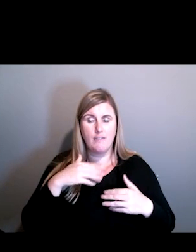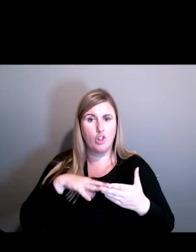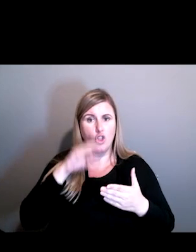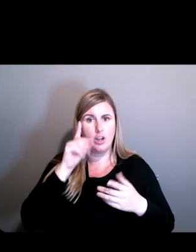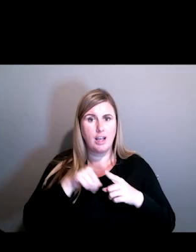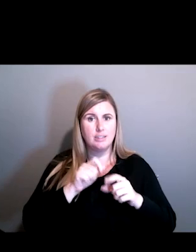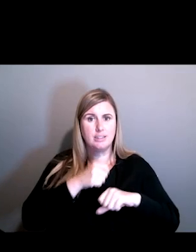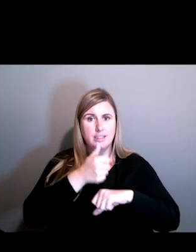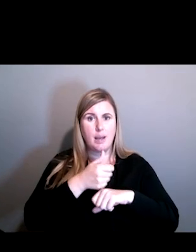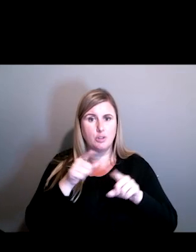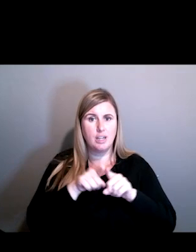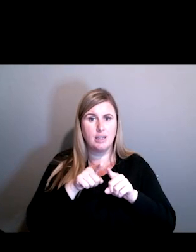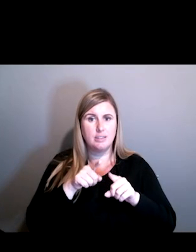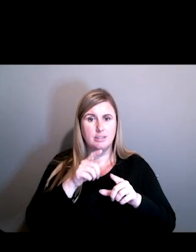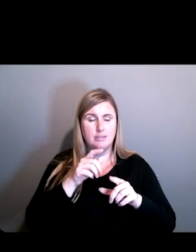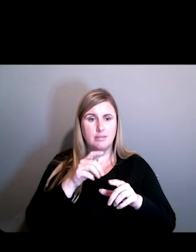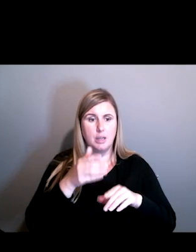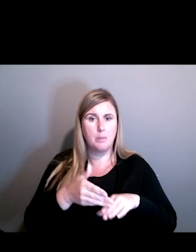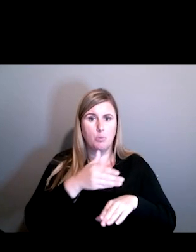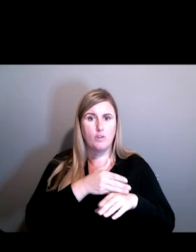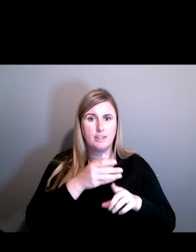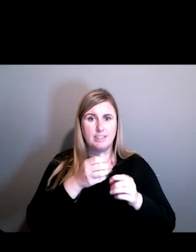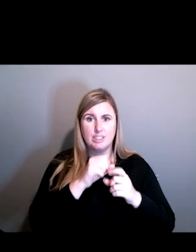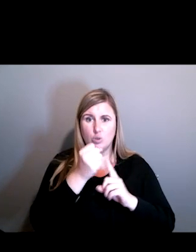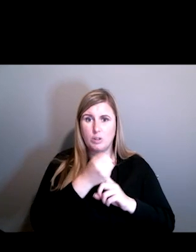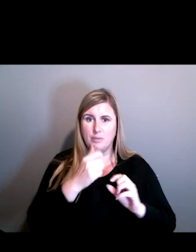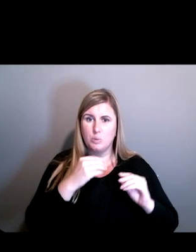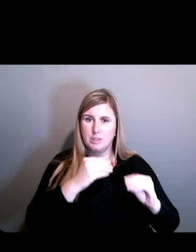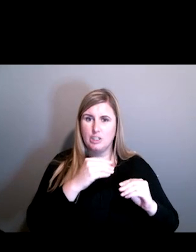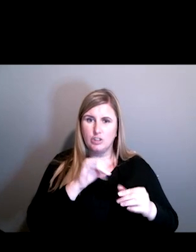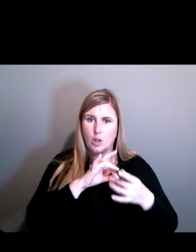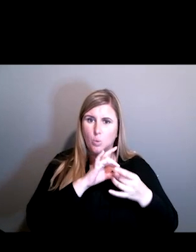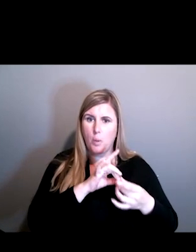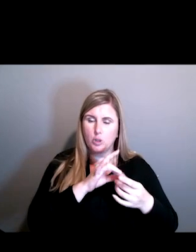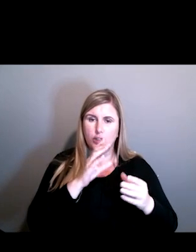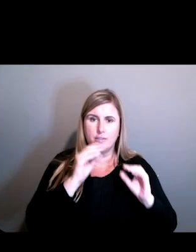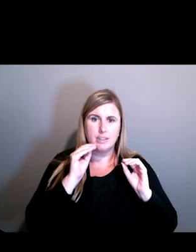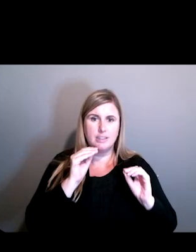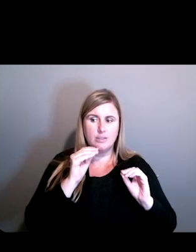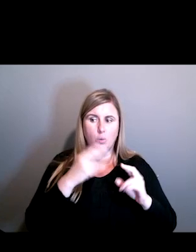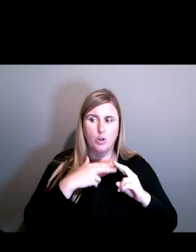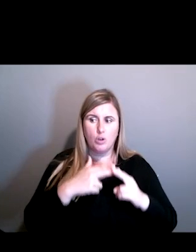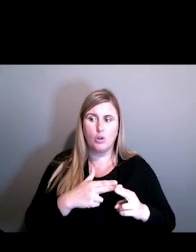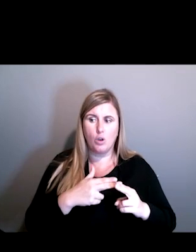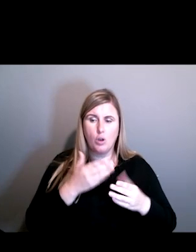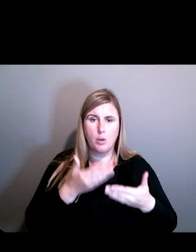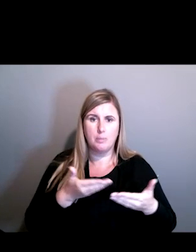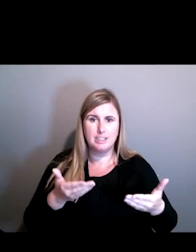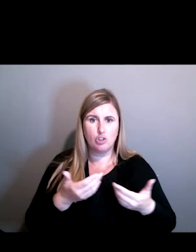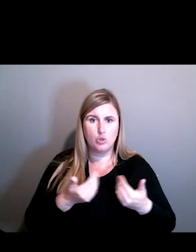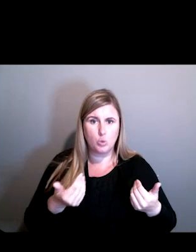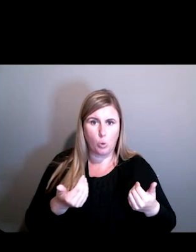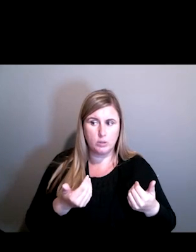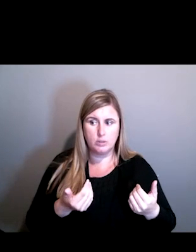have learning as established as a set of improving condition. You might need to teach that cooperation. You might need to do what we would call